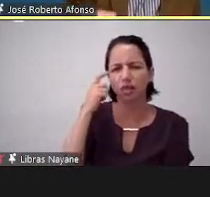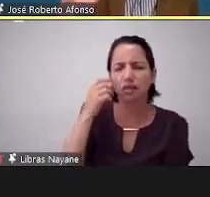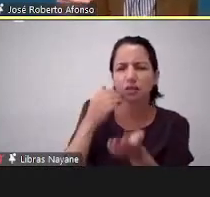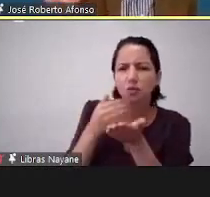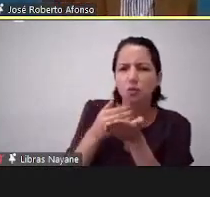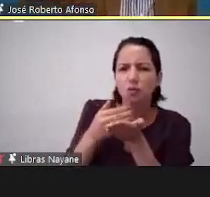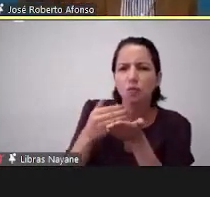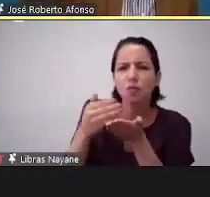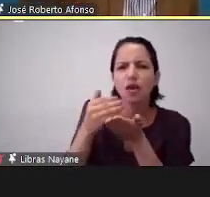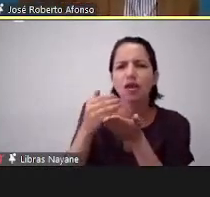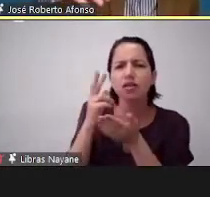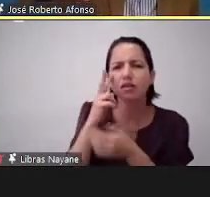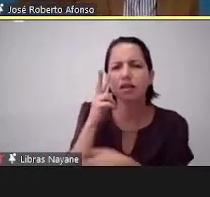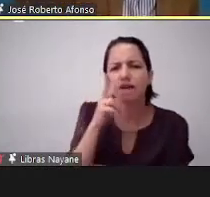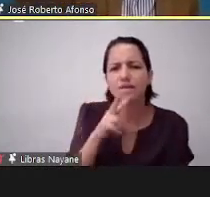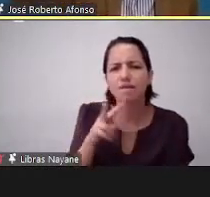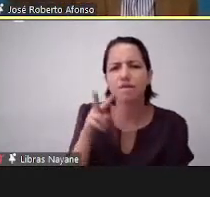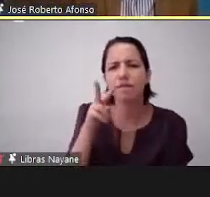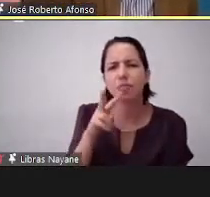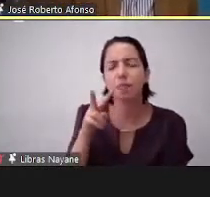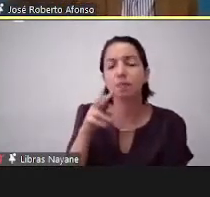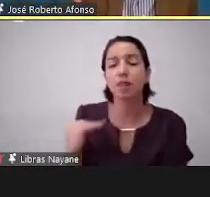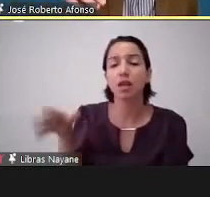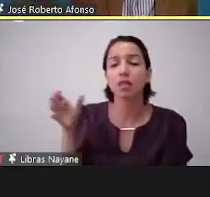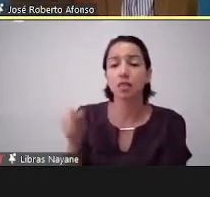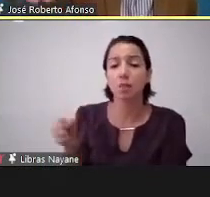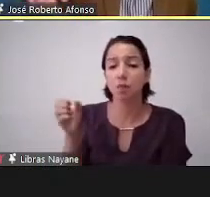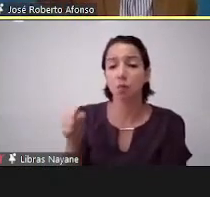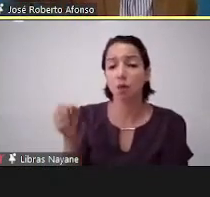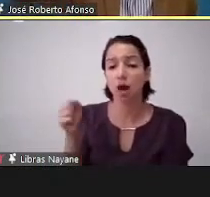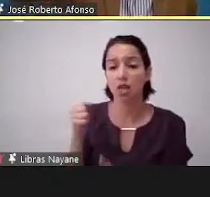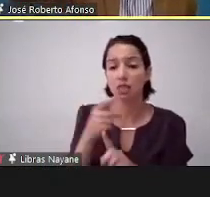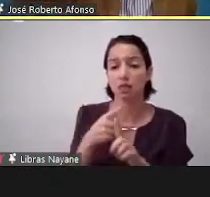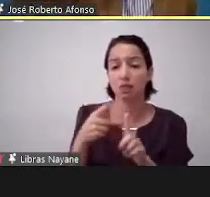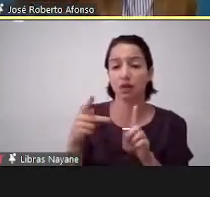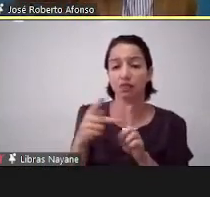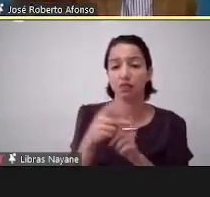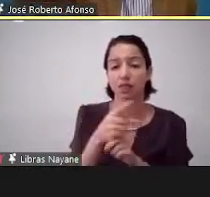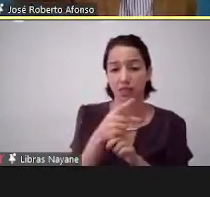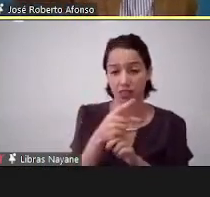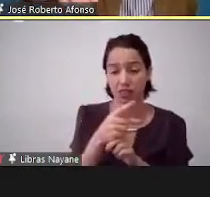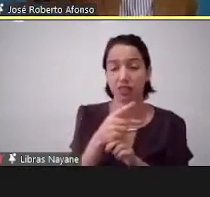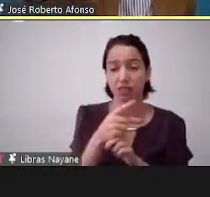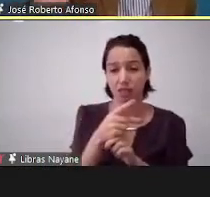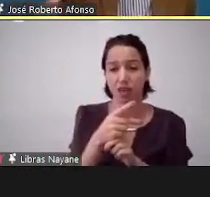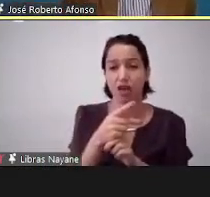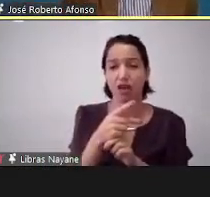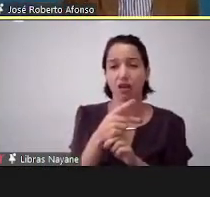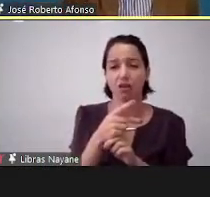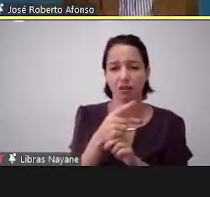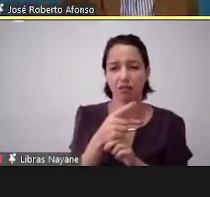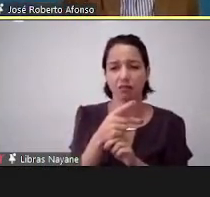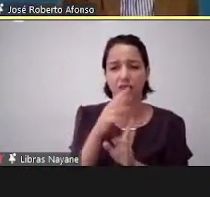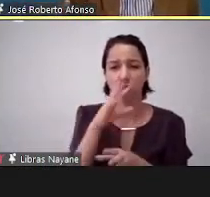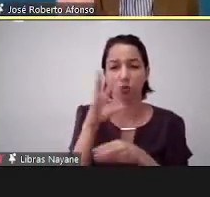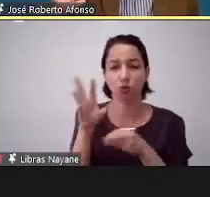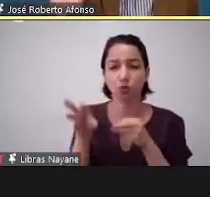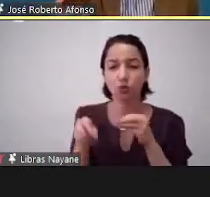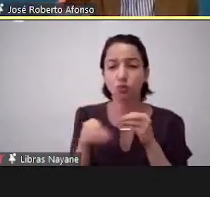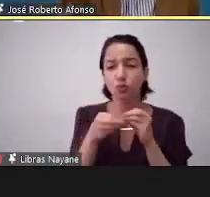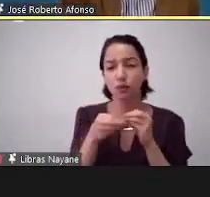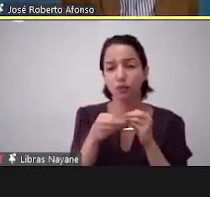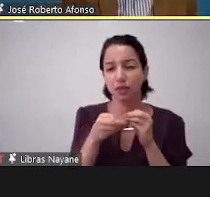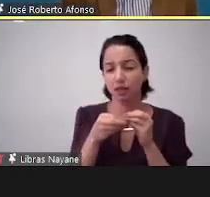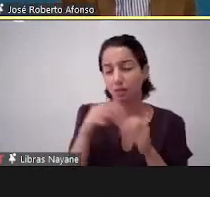understandings, to make align the sustainability and the entire life